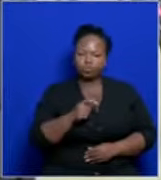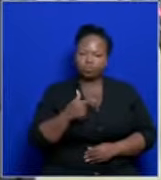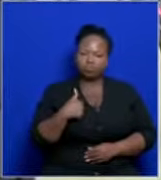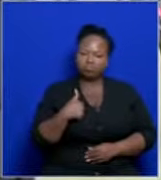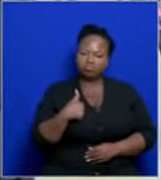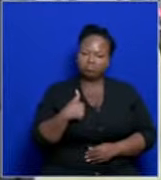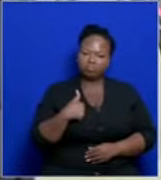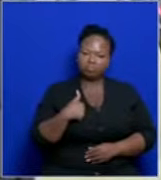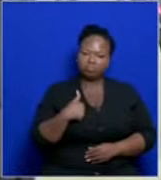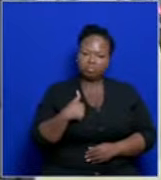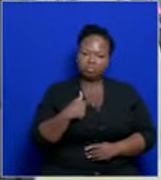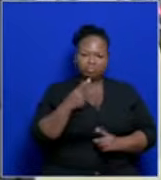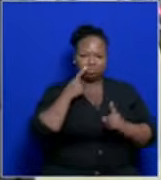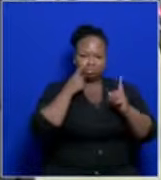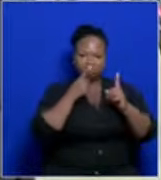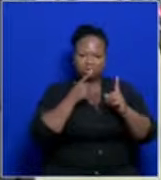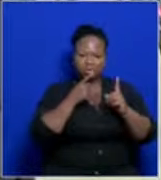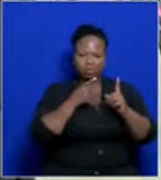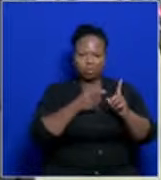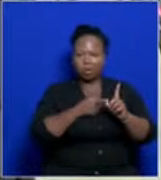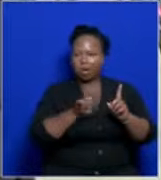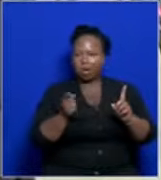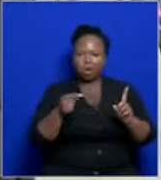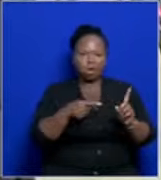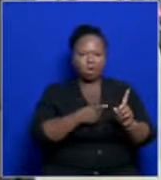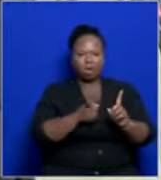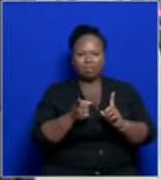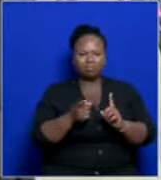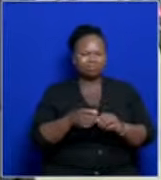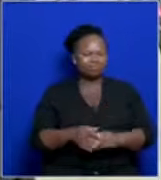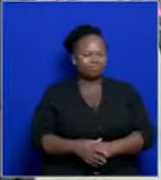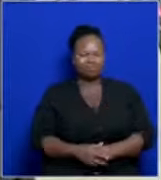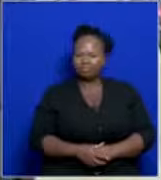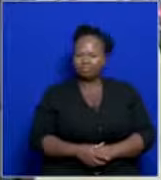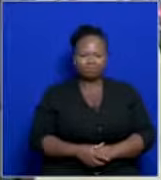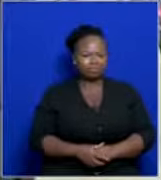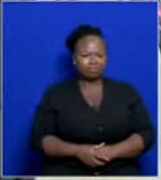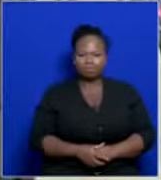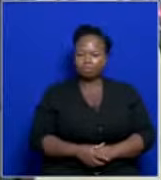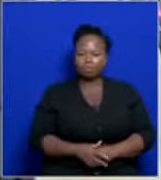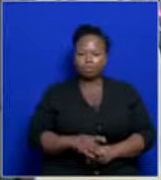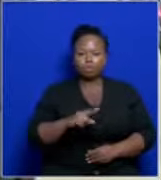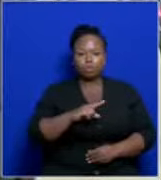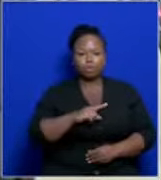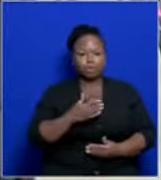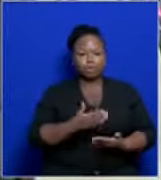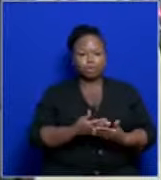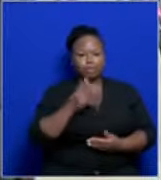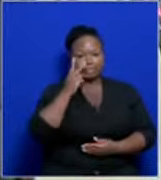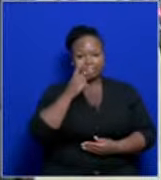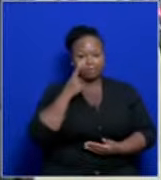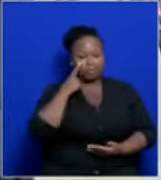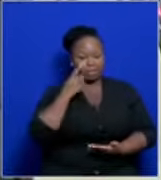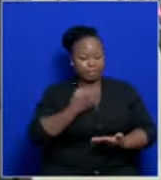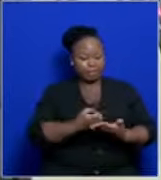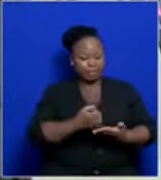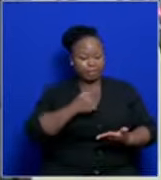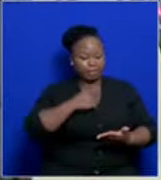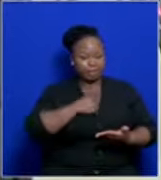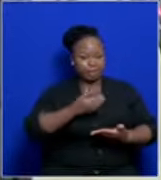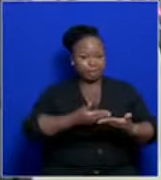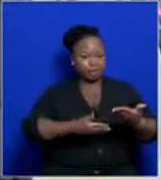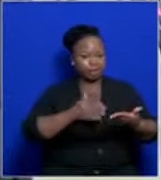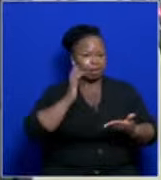deliberately frustrated these matters, because you can see from my evidence that my